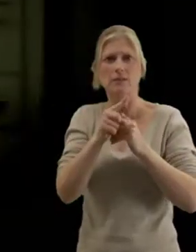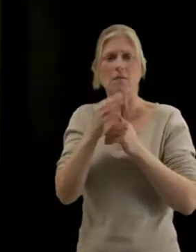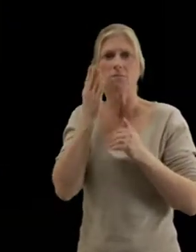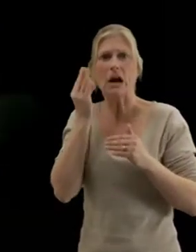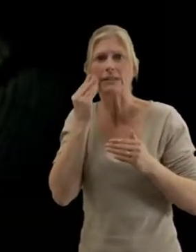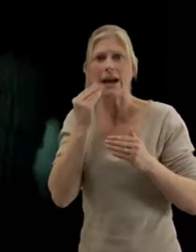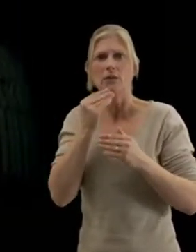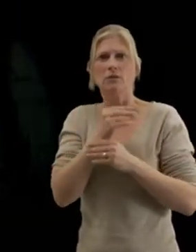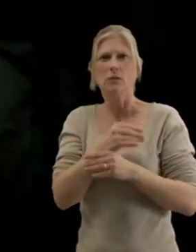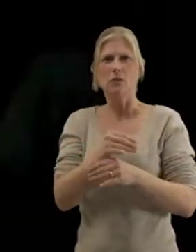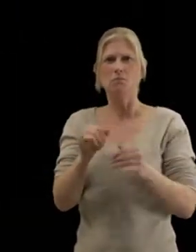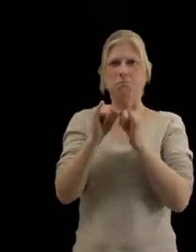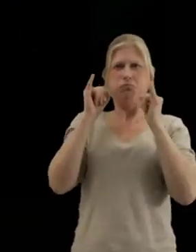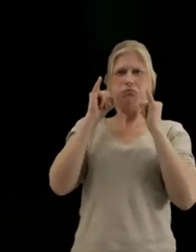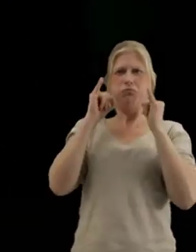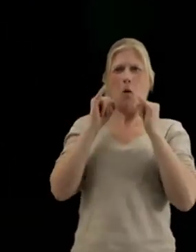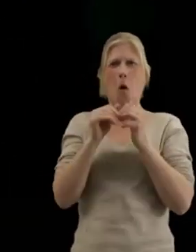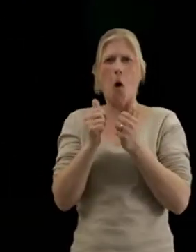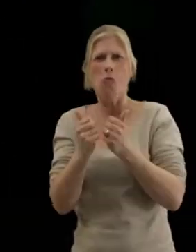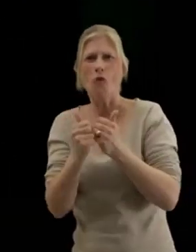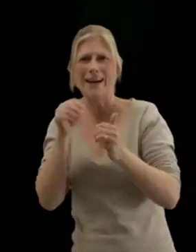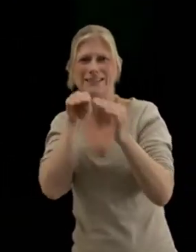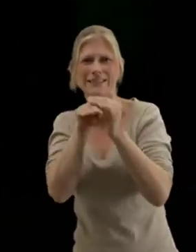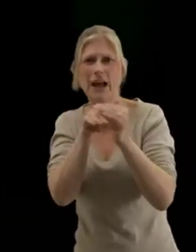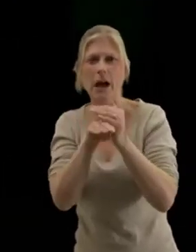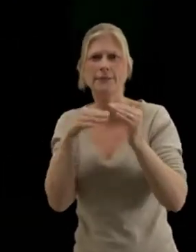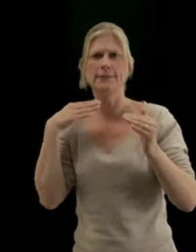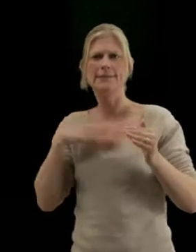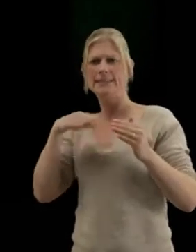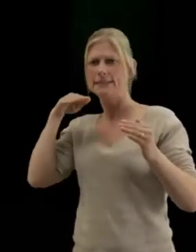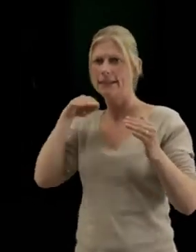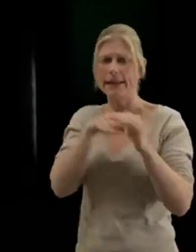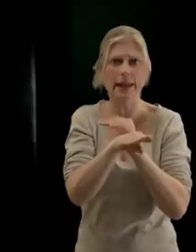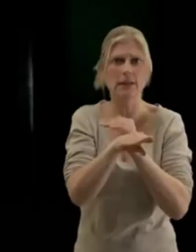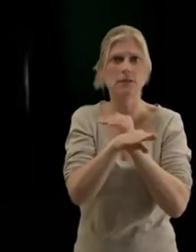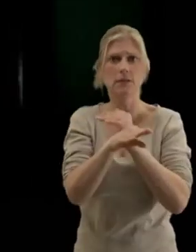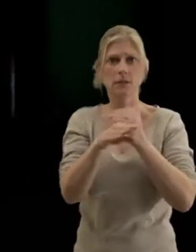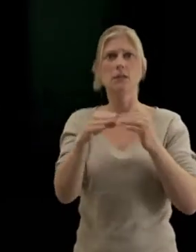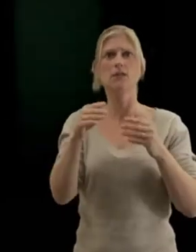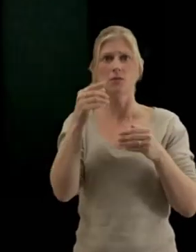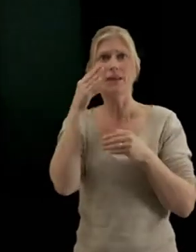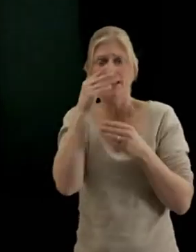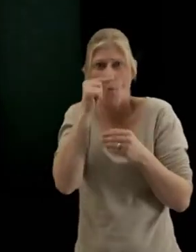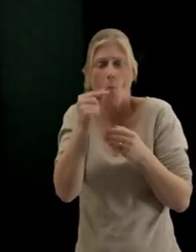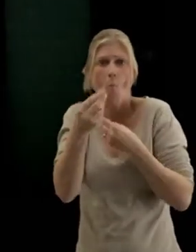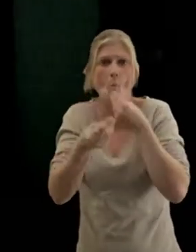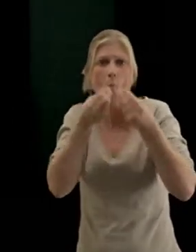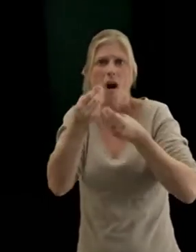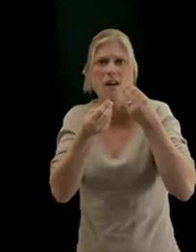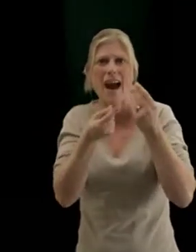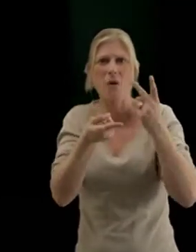the trouble was, because until they actually got up onto the mill floor they wouldn't know how bad things were.